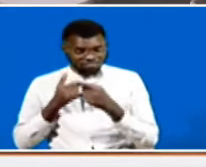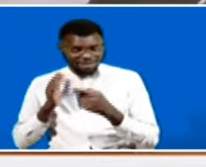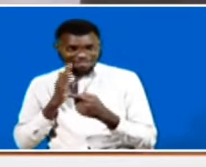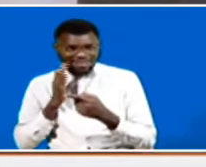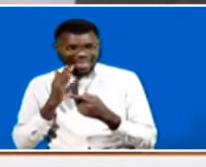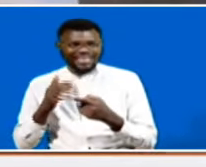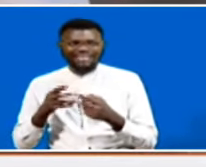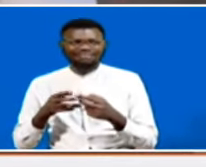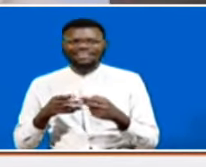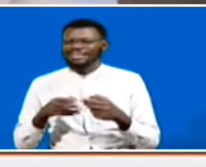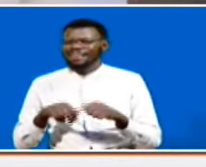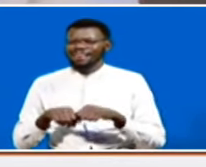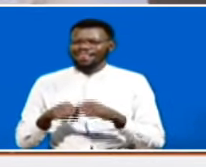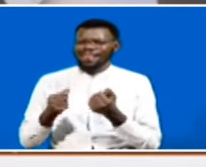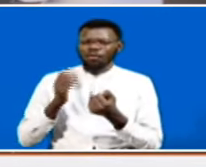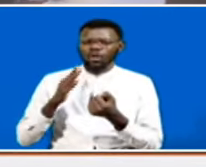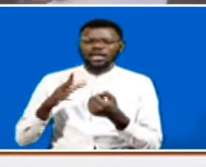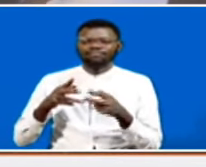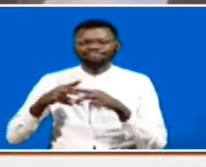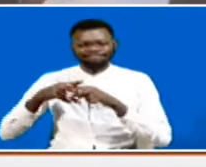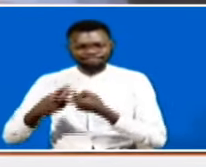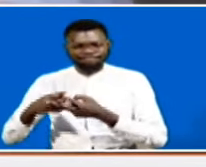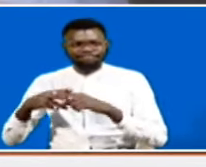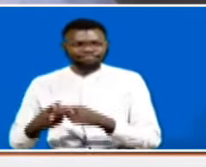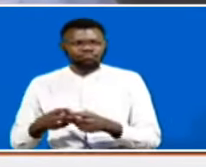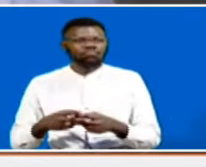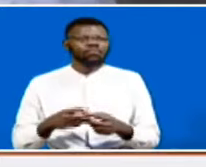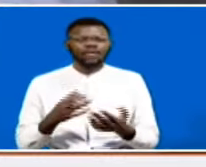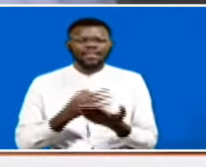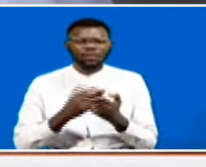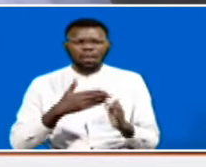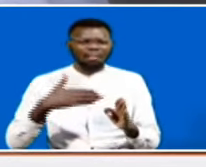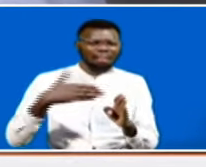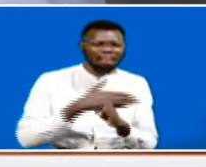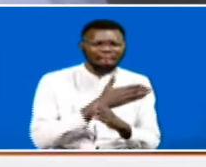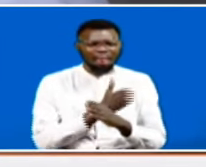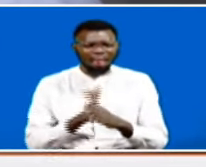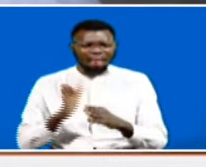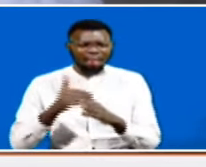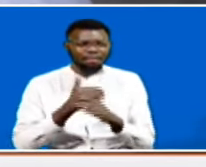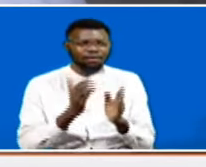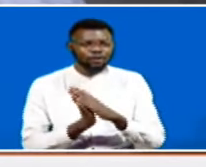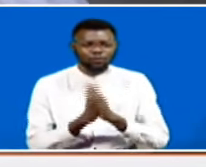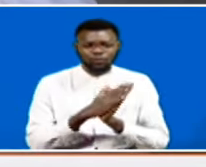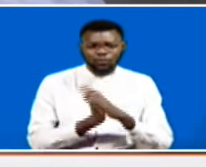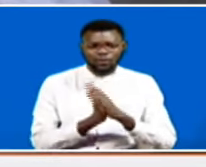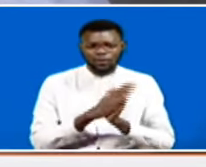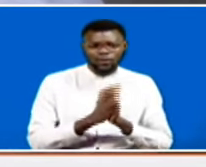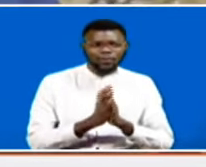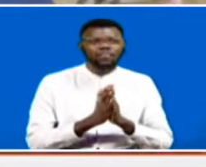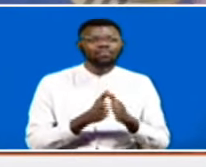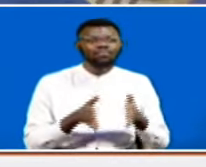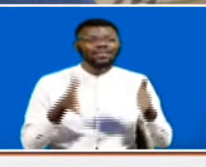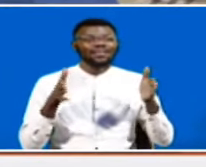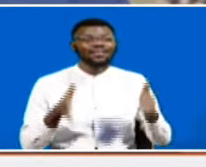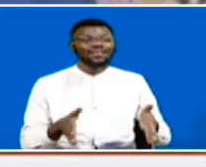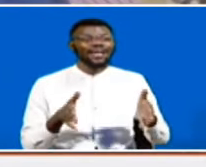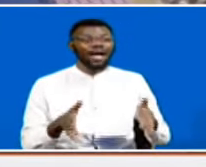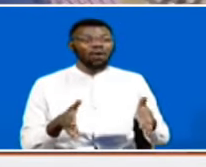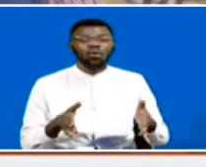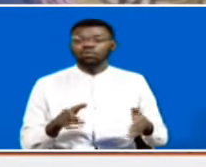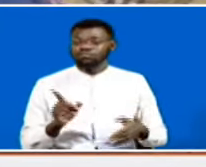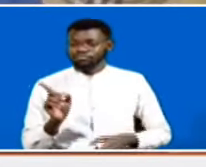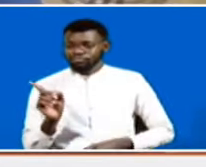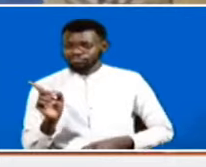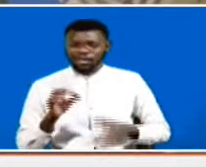Kinyanjui engaged the relatives in a cat and mouse game for the last 3 weeks, a period during which the family has established that she had already